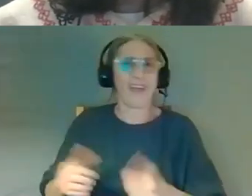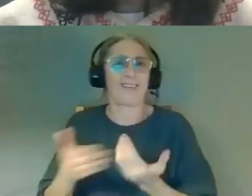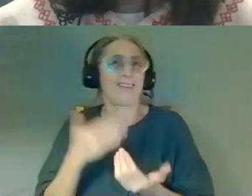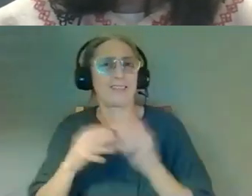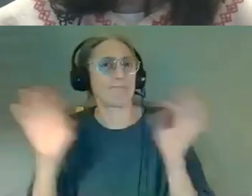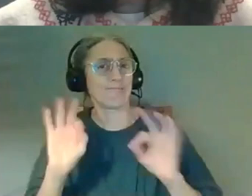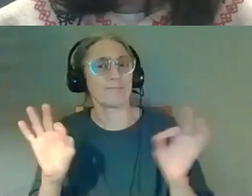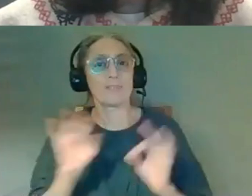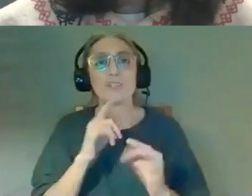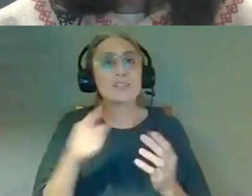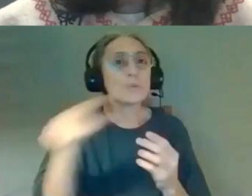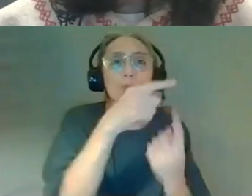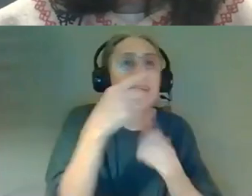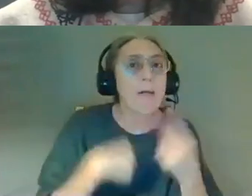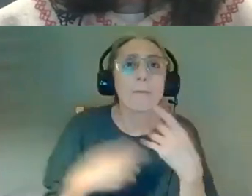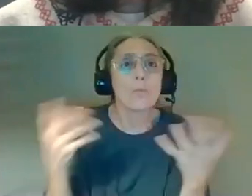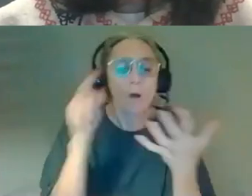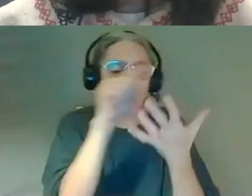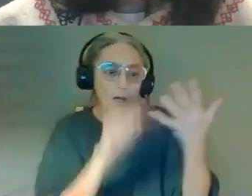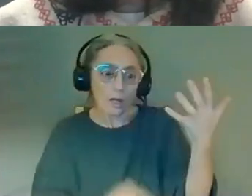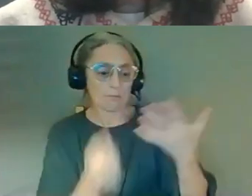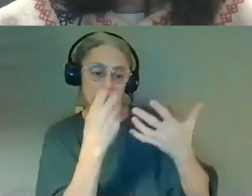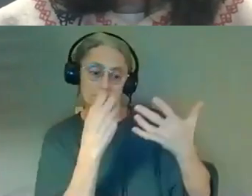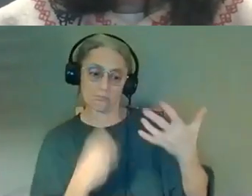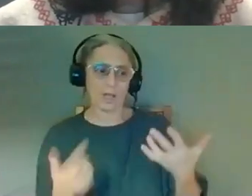do, and we'll get it done.